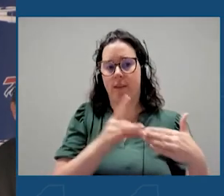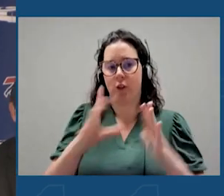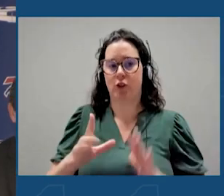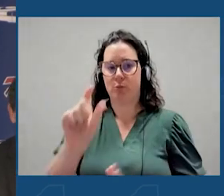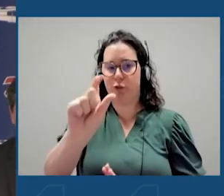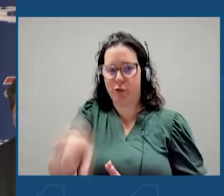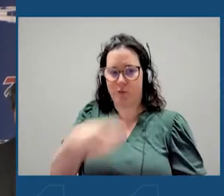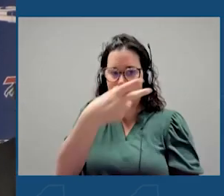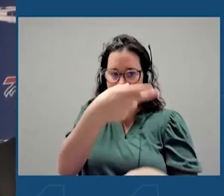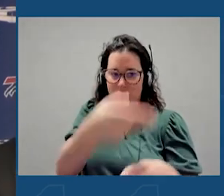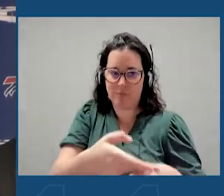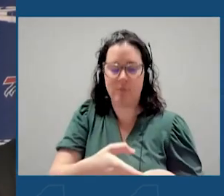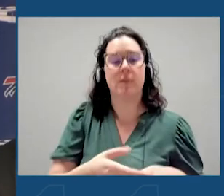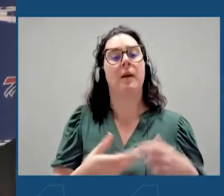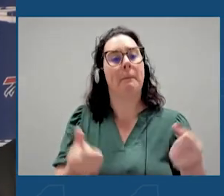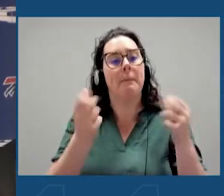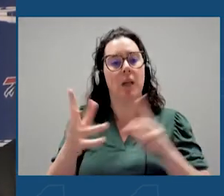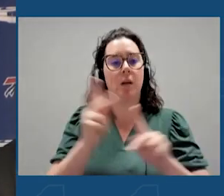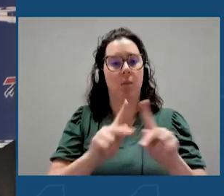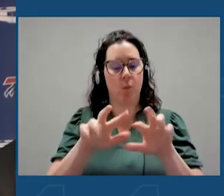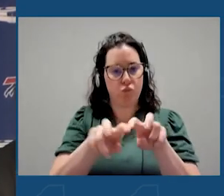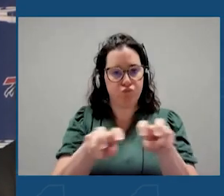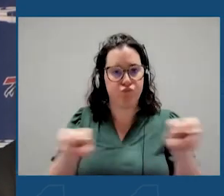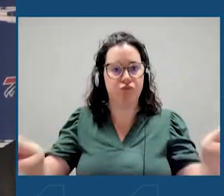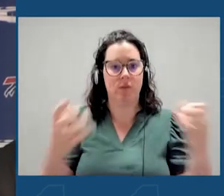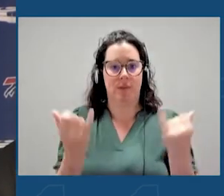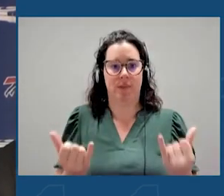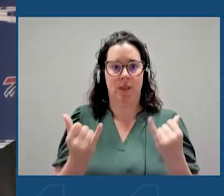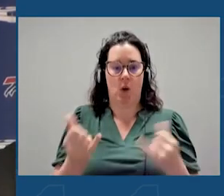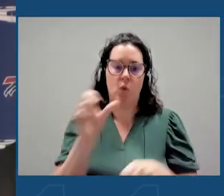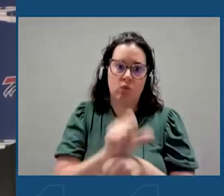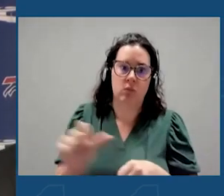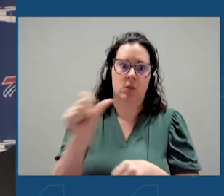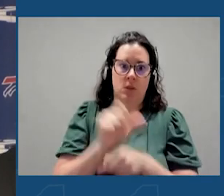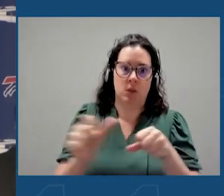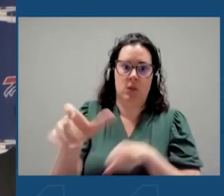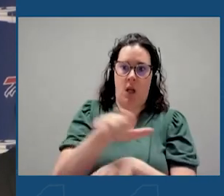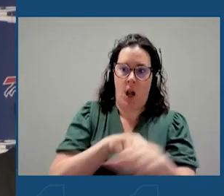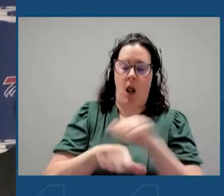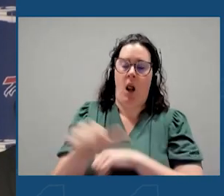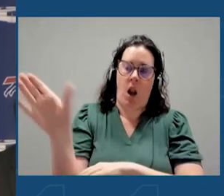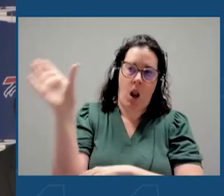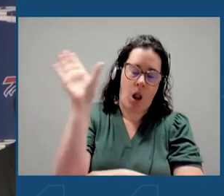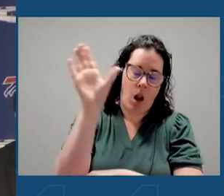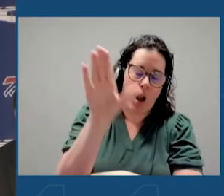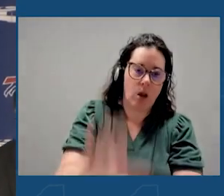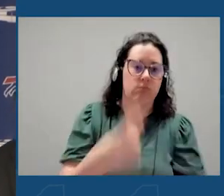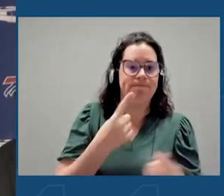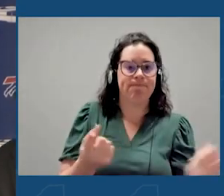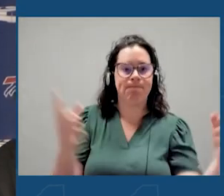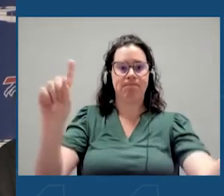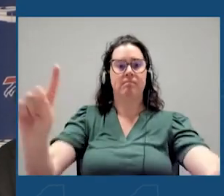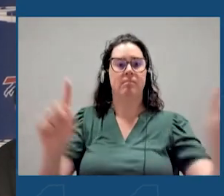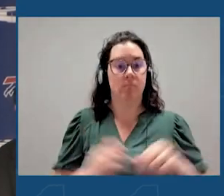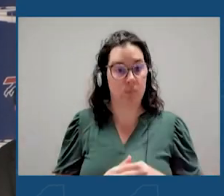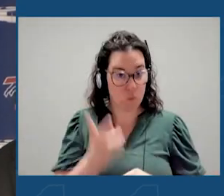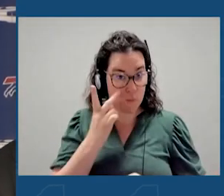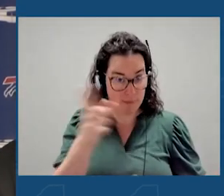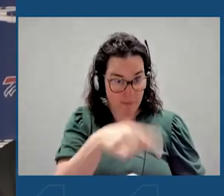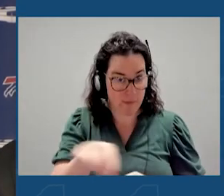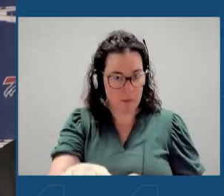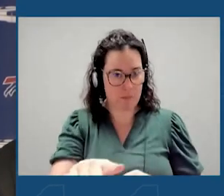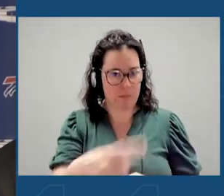people here today, seated with us, who work tirelessly to make this day a reality. When you see them, thank